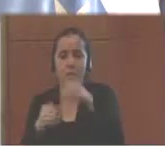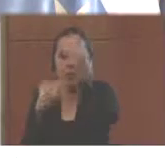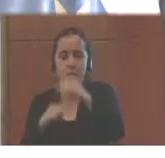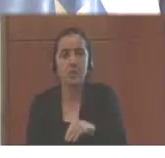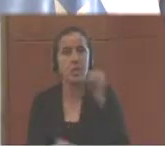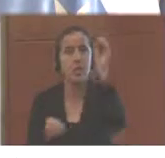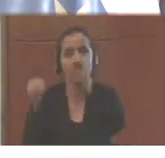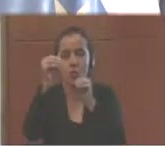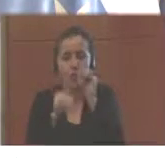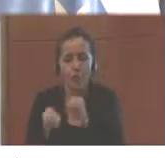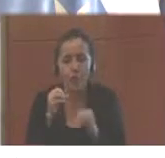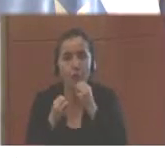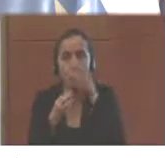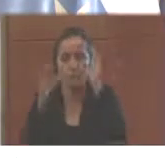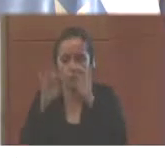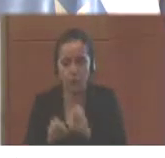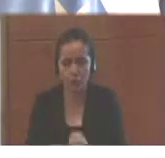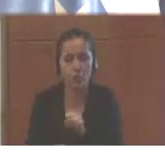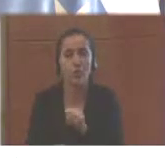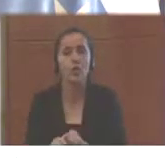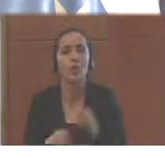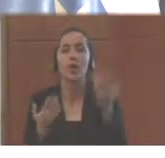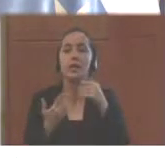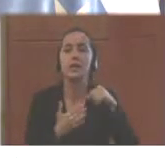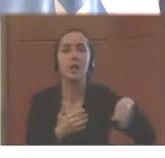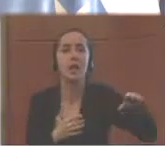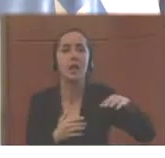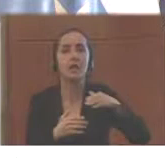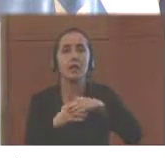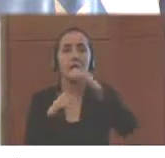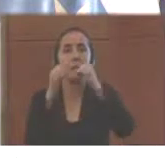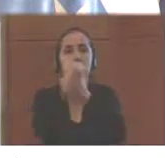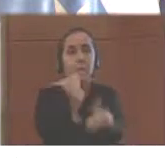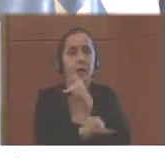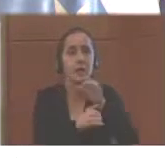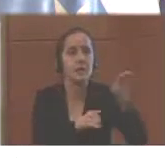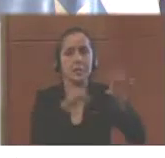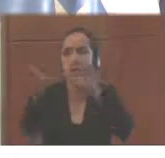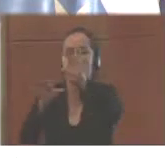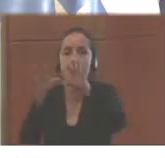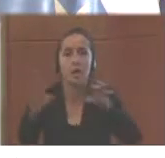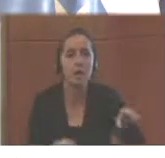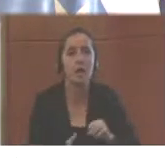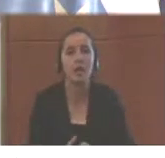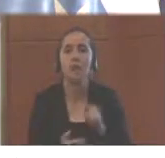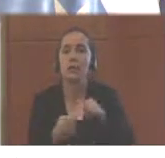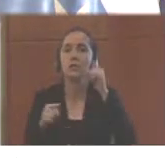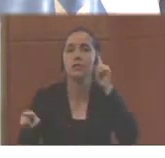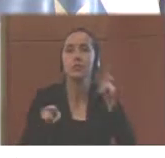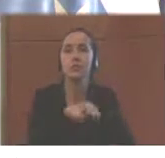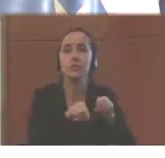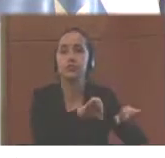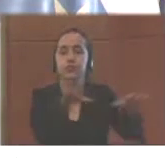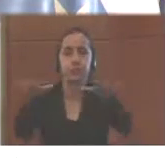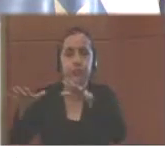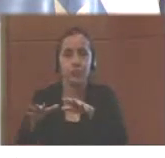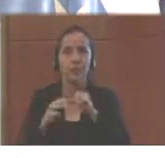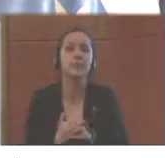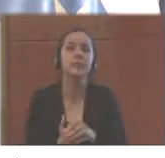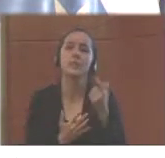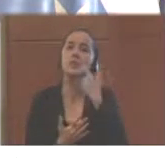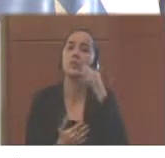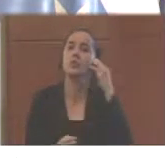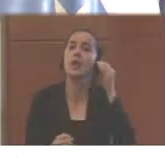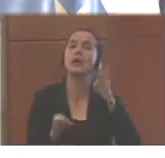basins, a shared database, tackling trans-border problems, and the creation of a network of researchers